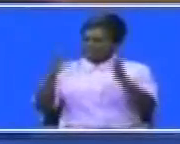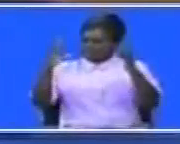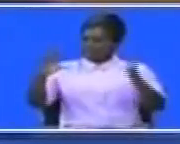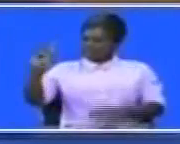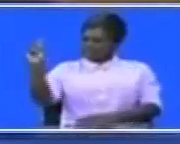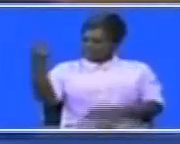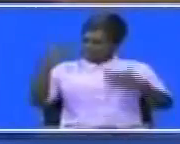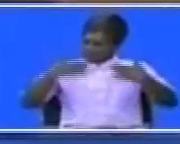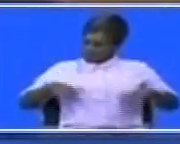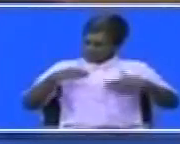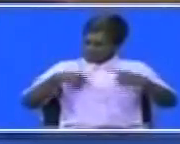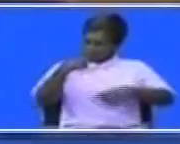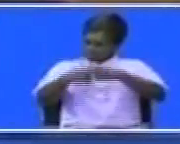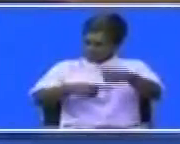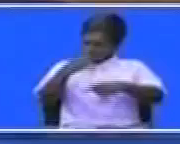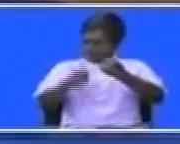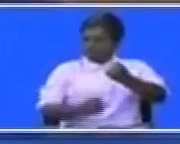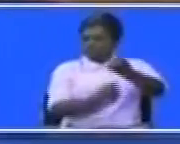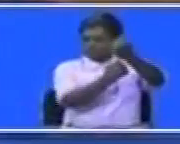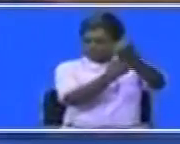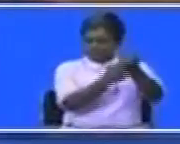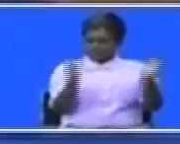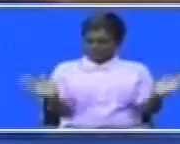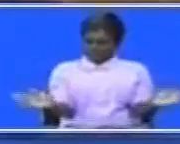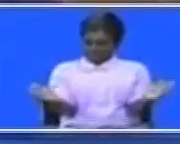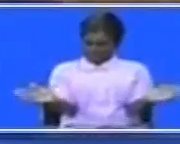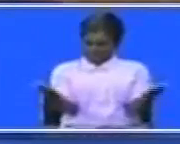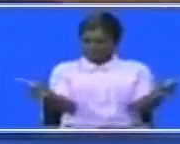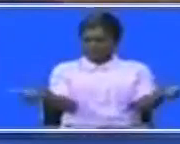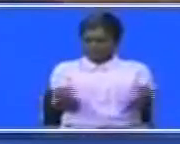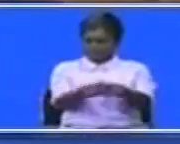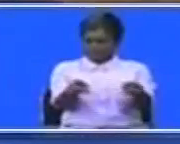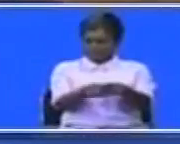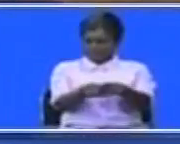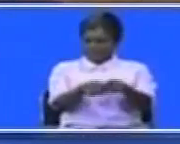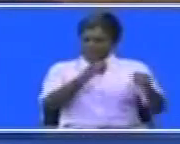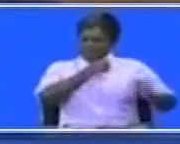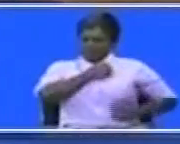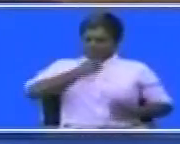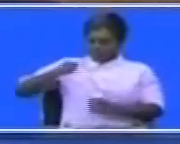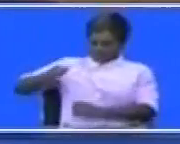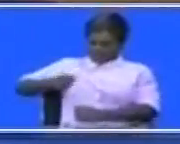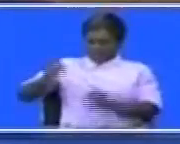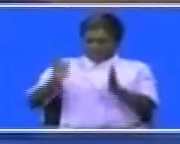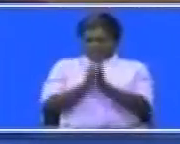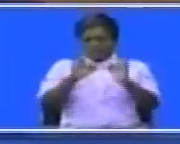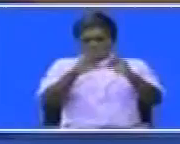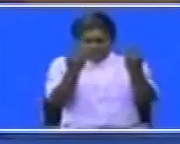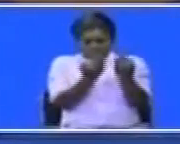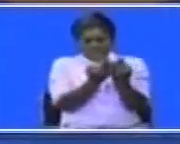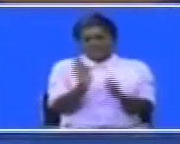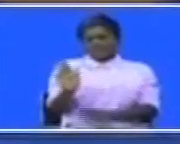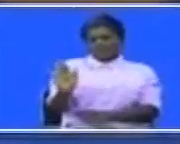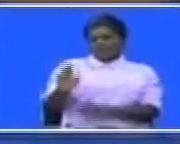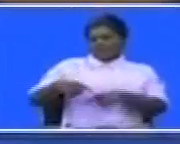Kenyans for their continued support and encouragement of our soldiers and of their families.